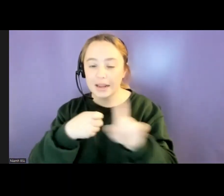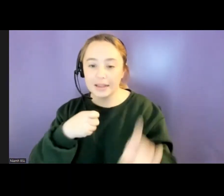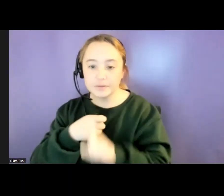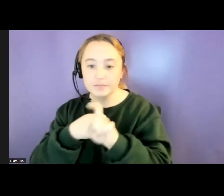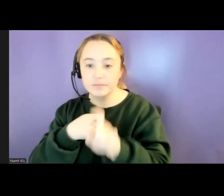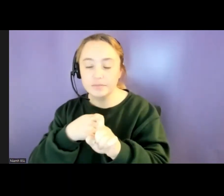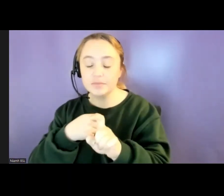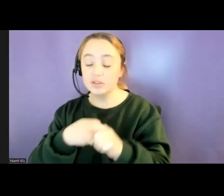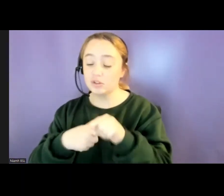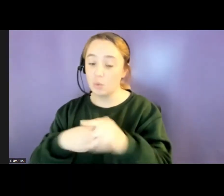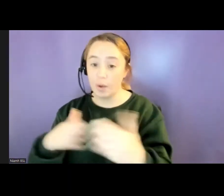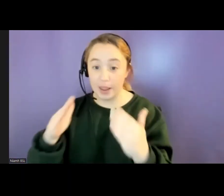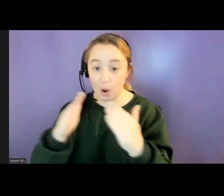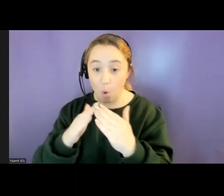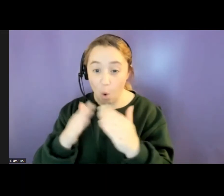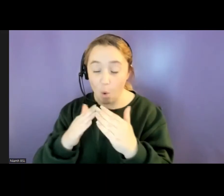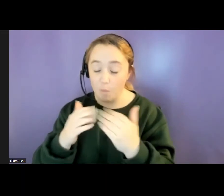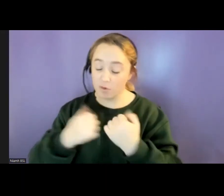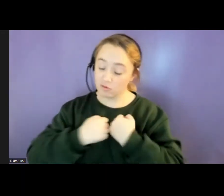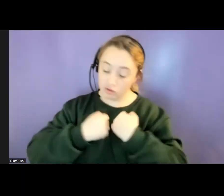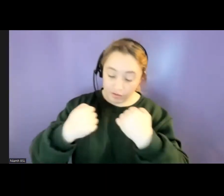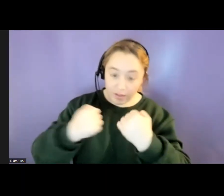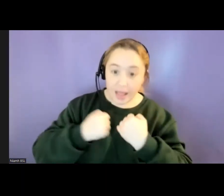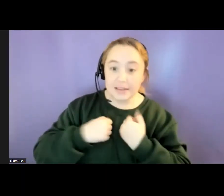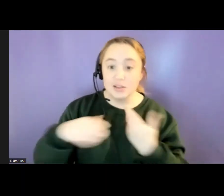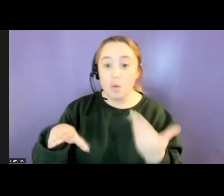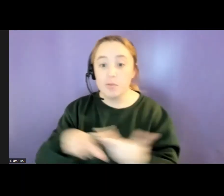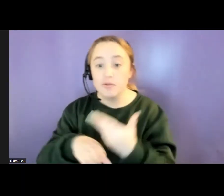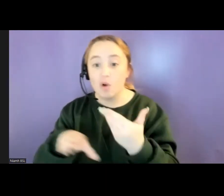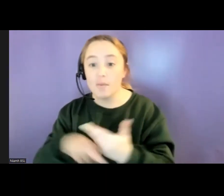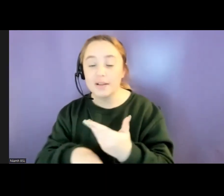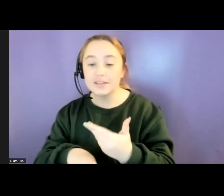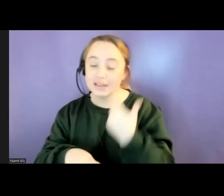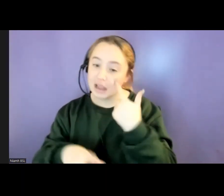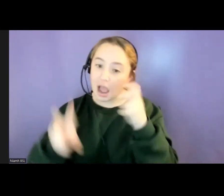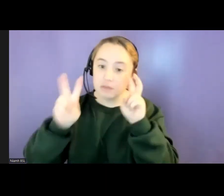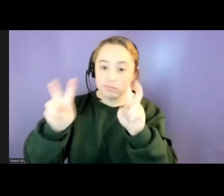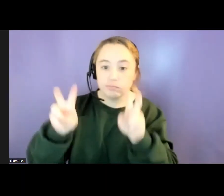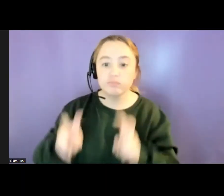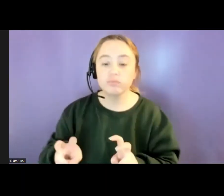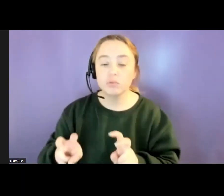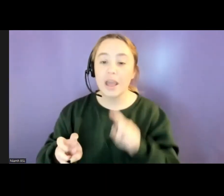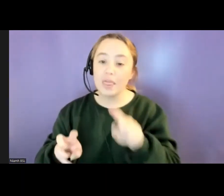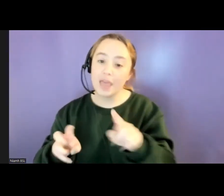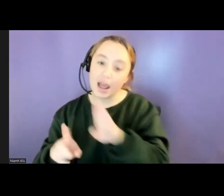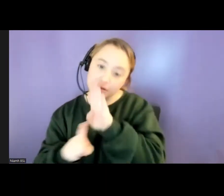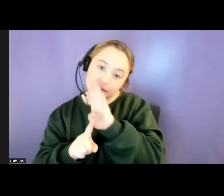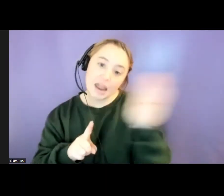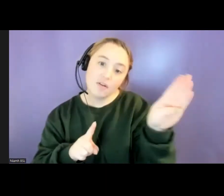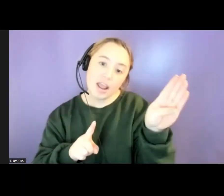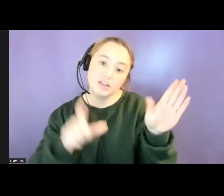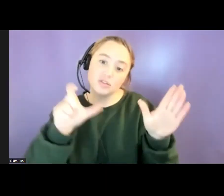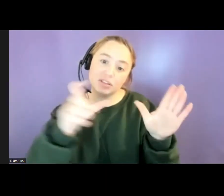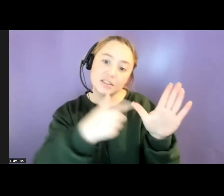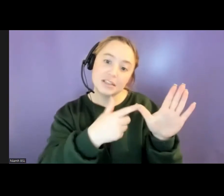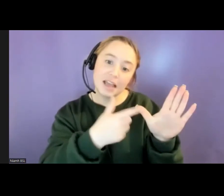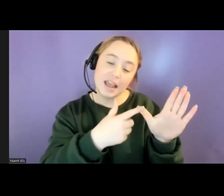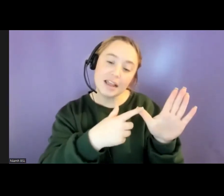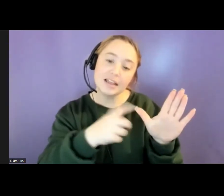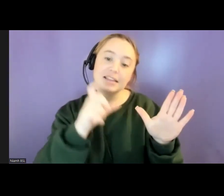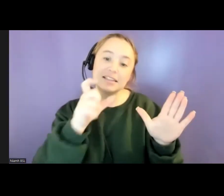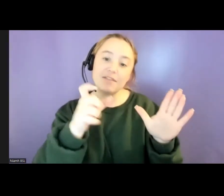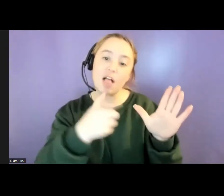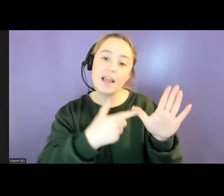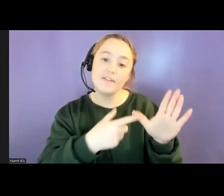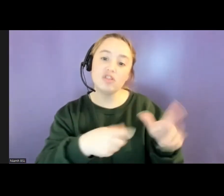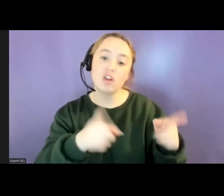gotten home and have reflected on the performance. That goes directly to the Civil Aviation Authority, and they